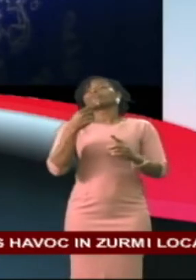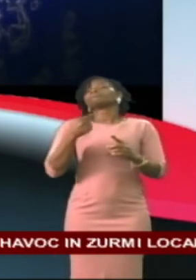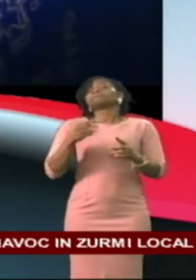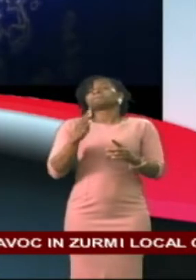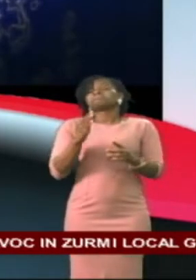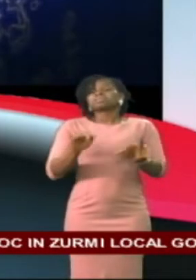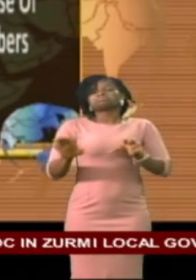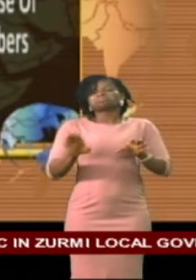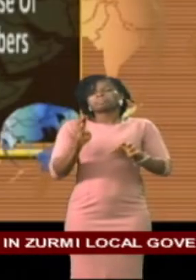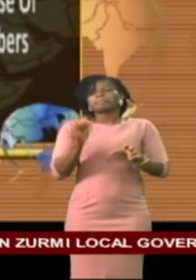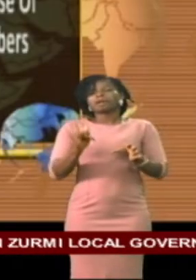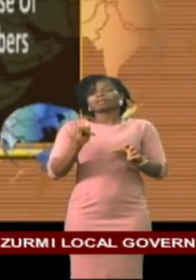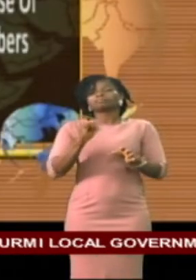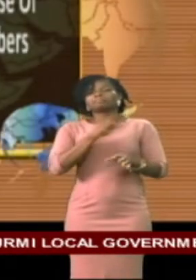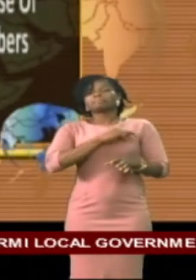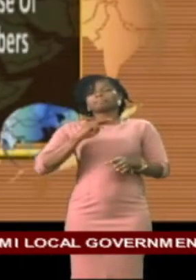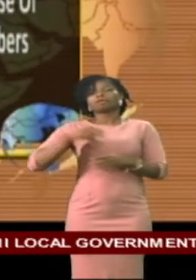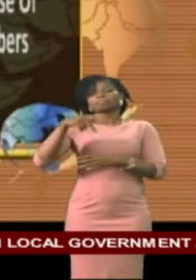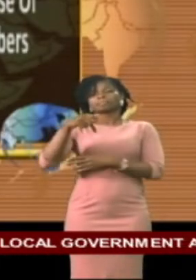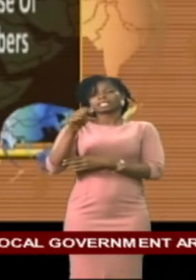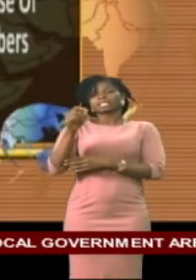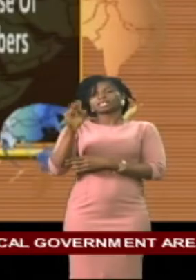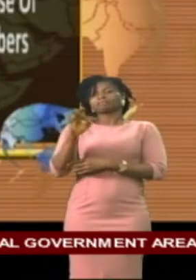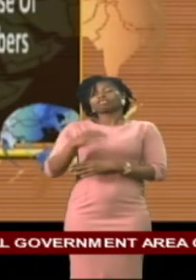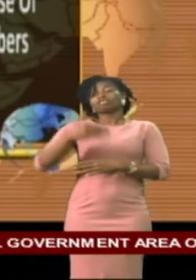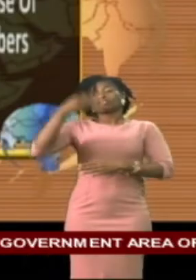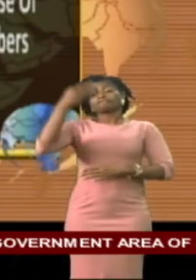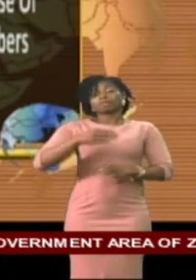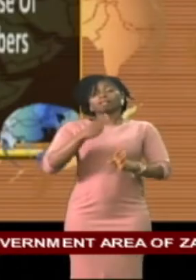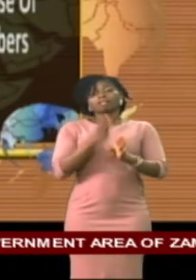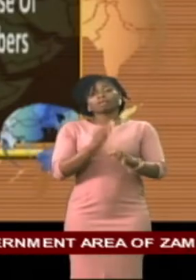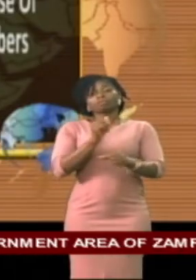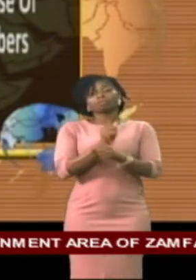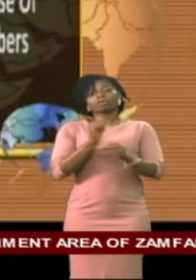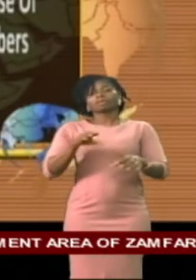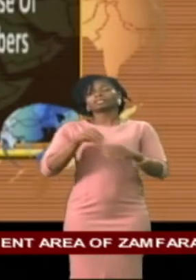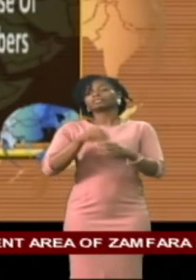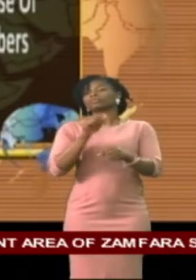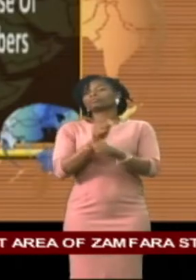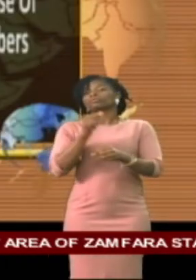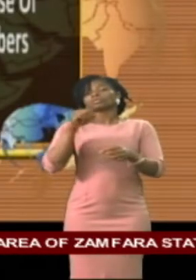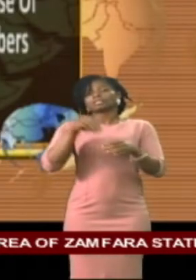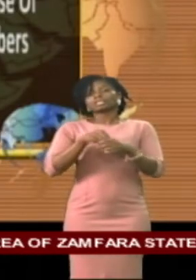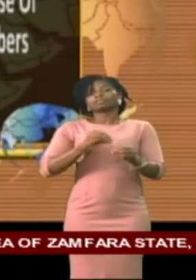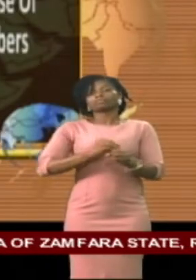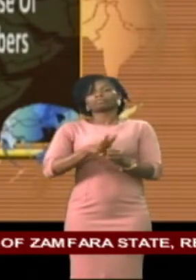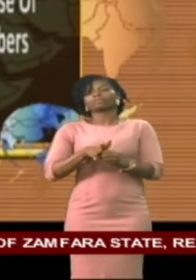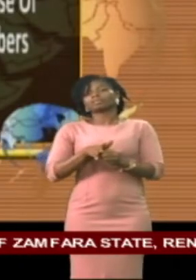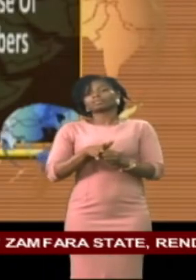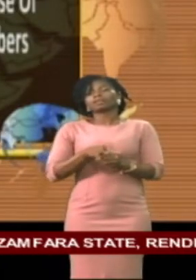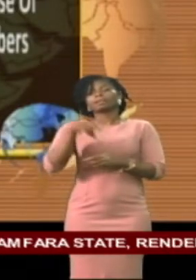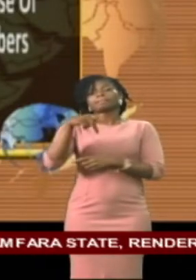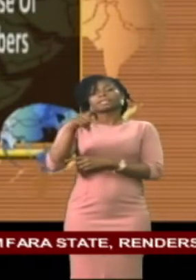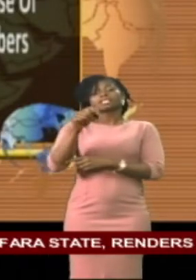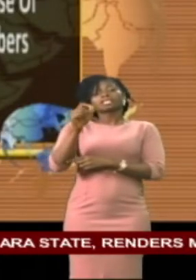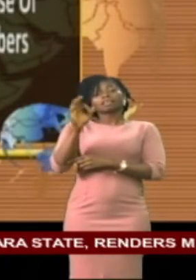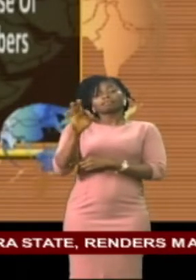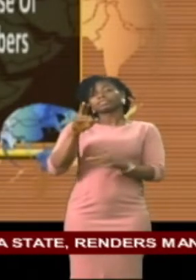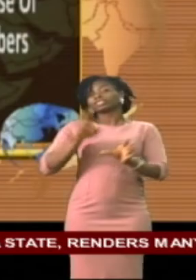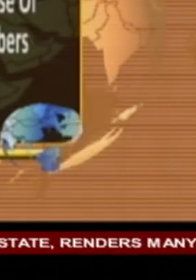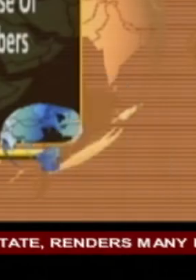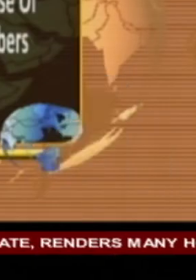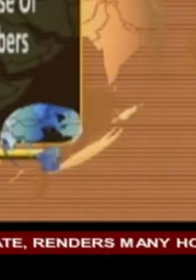exhibited by members of the PTF and other frontline workers in the task of containing the pandemic. PTF Chairman